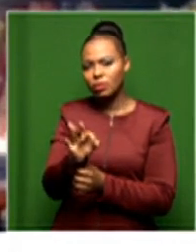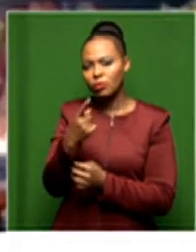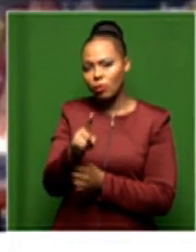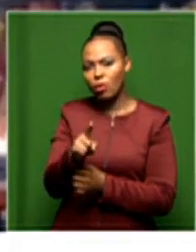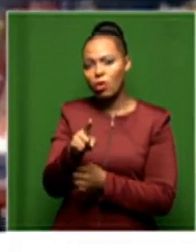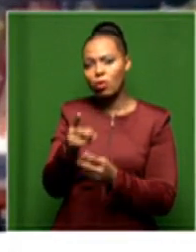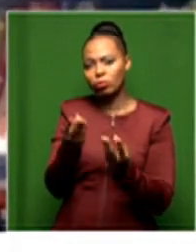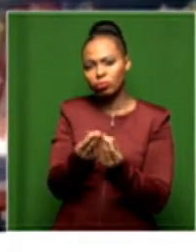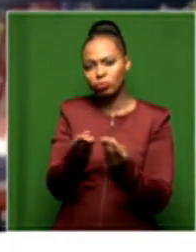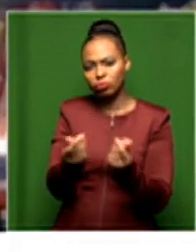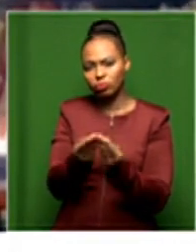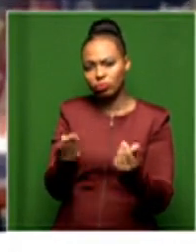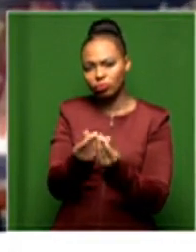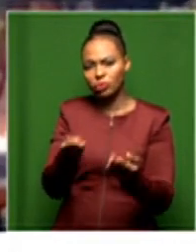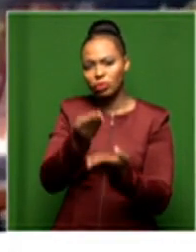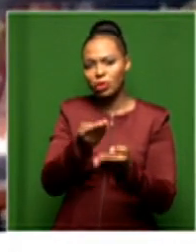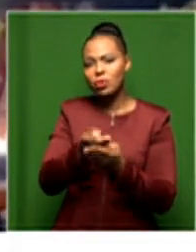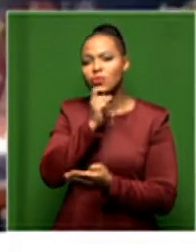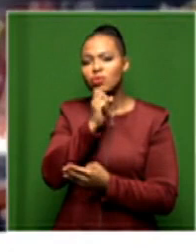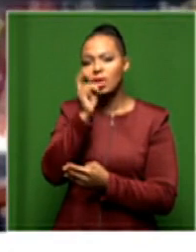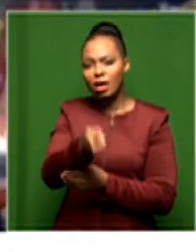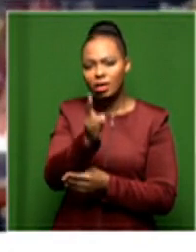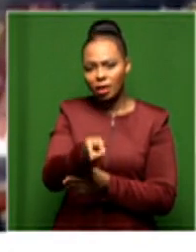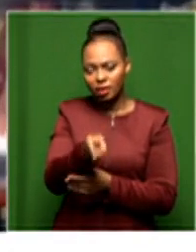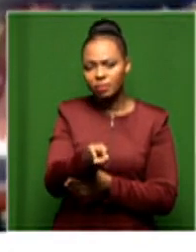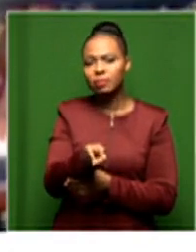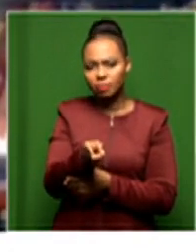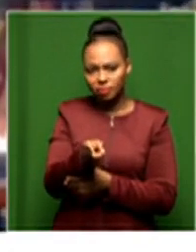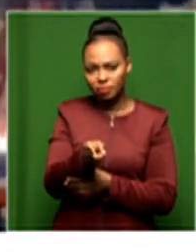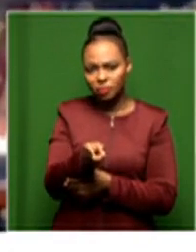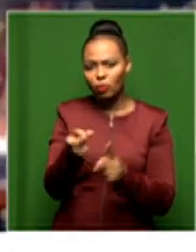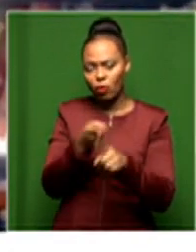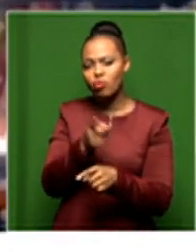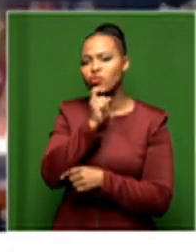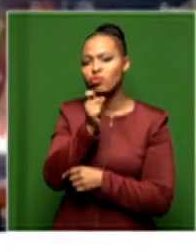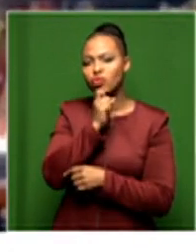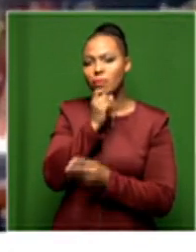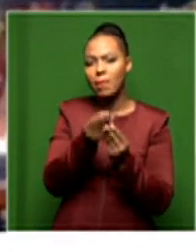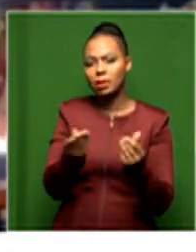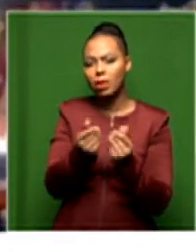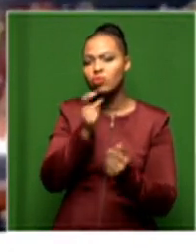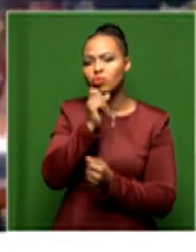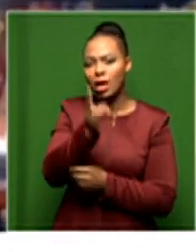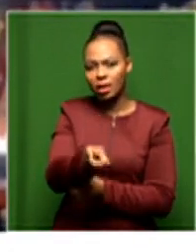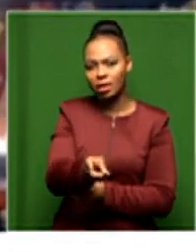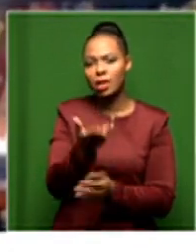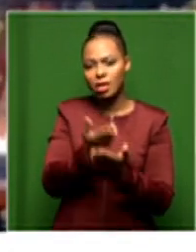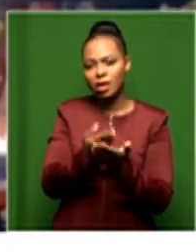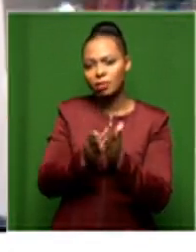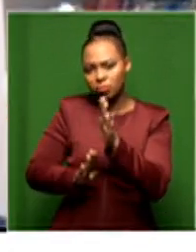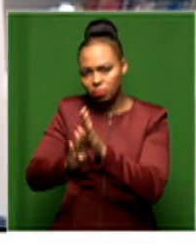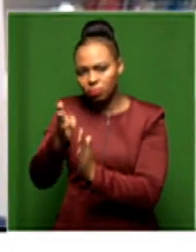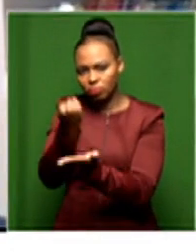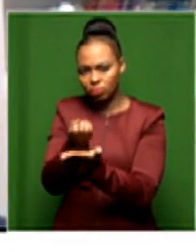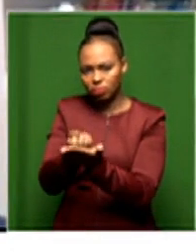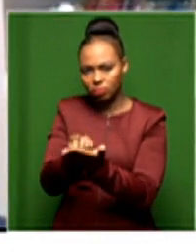material. Because this factor of using product that's made from recycled material will drive the circular economy.